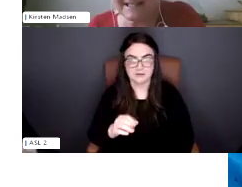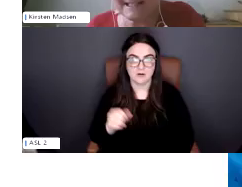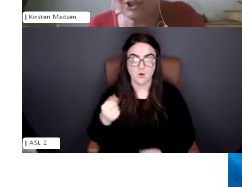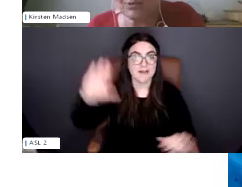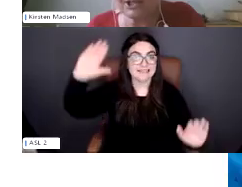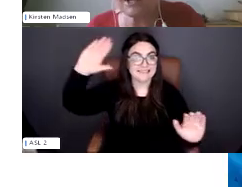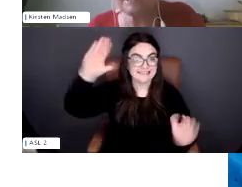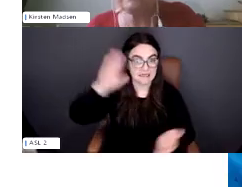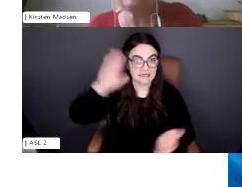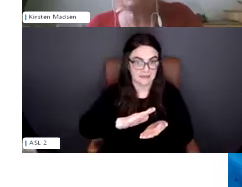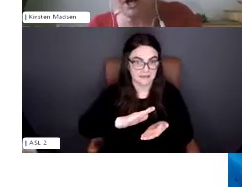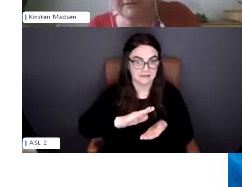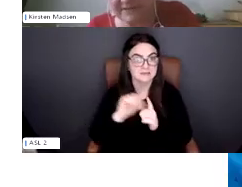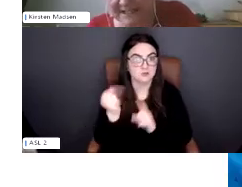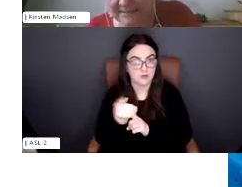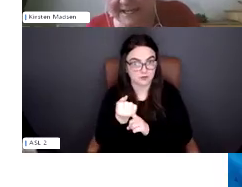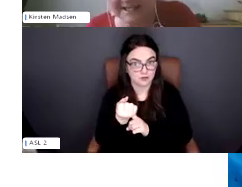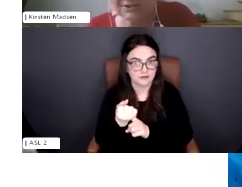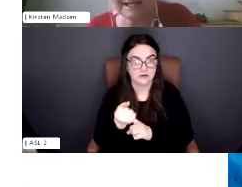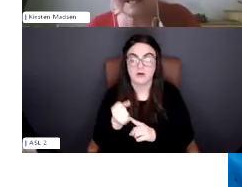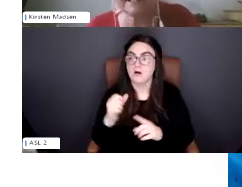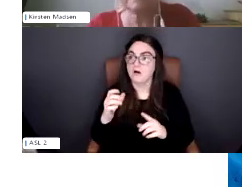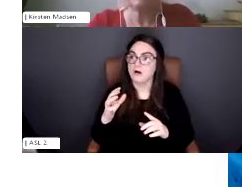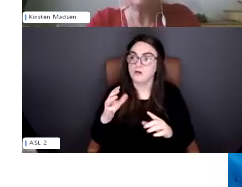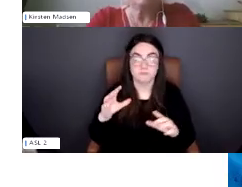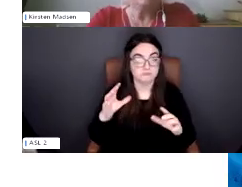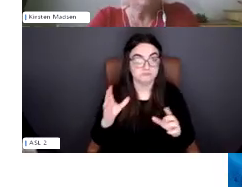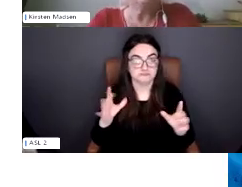de-escalating situations, conflict management.